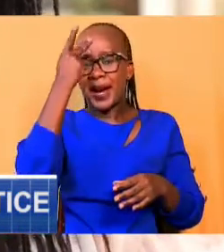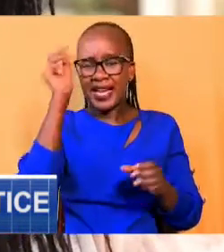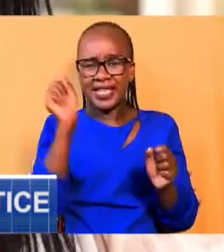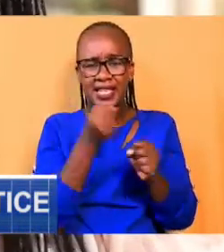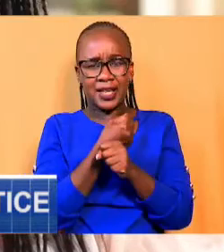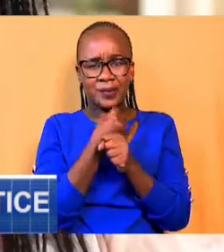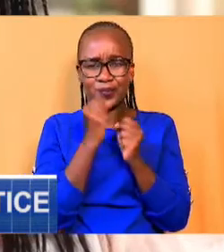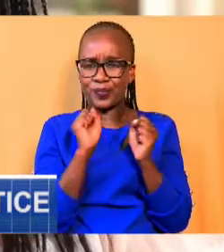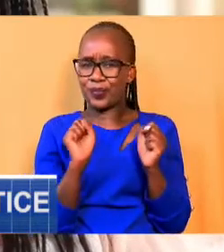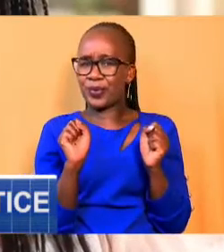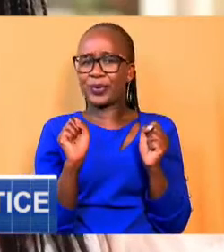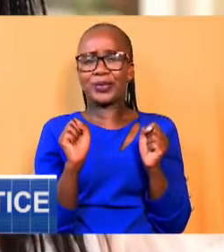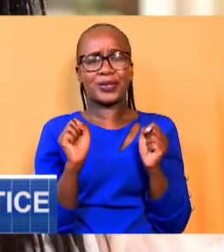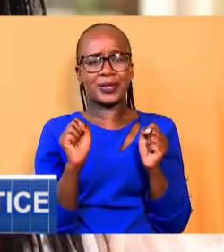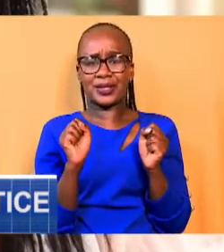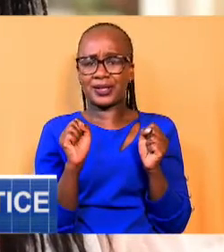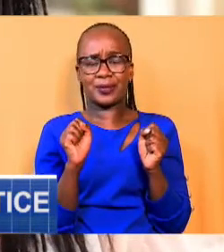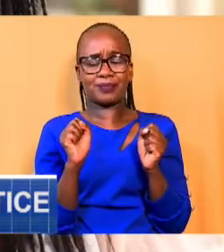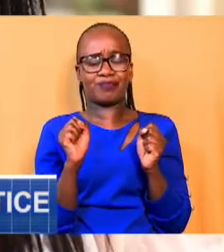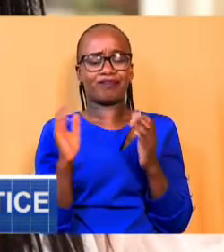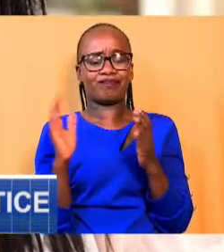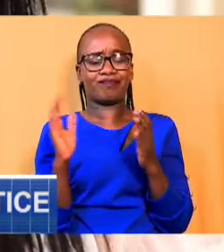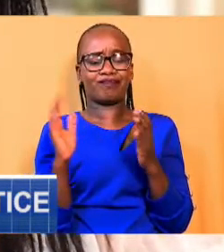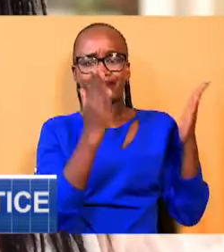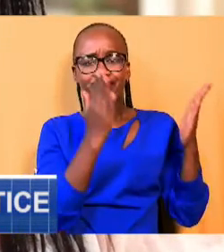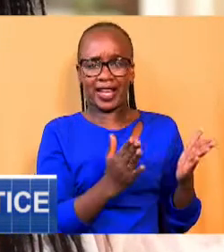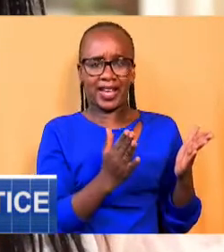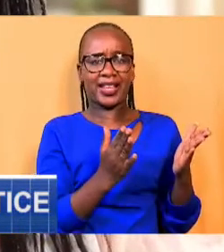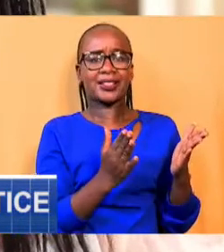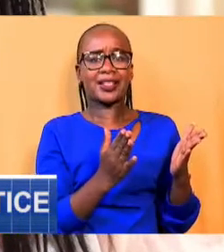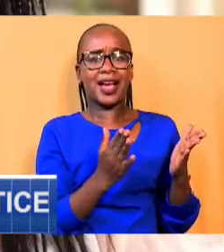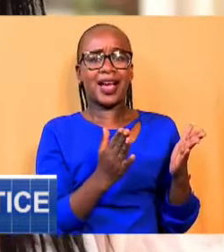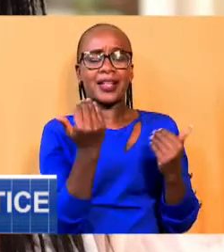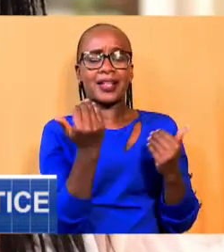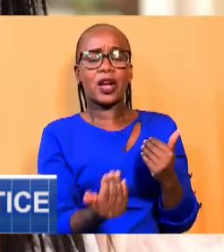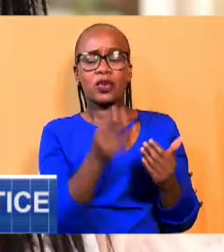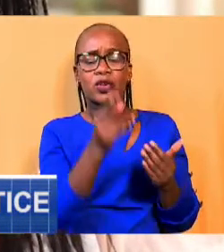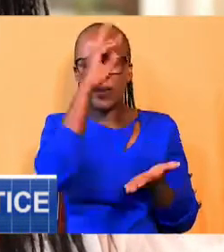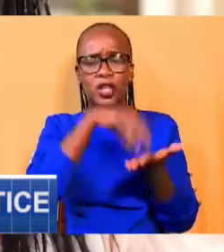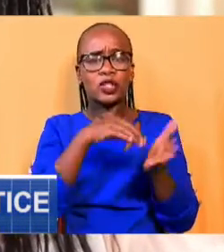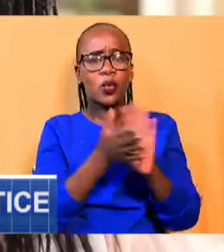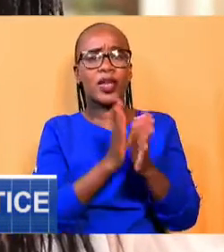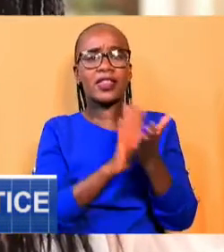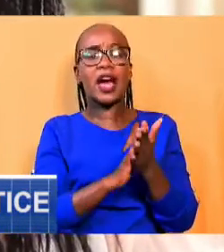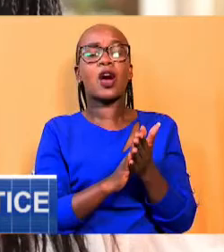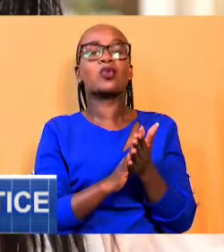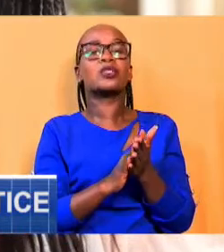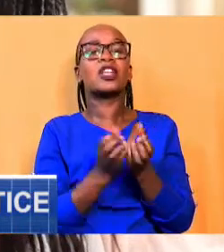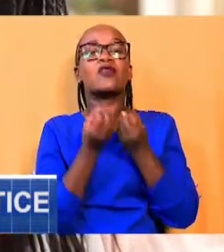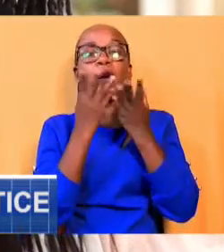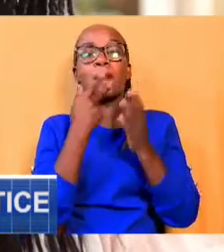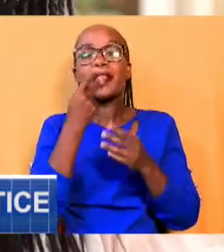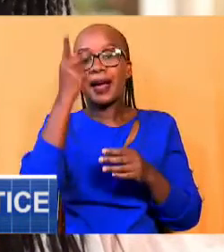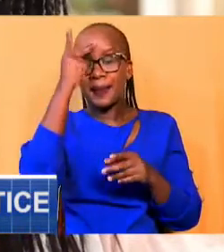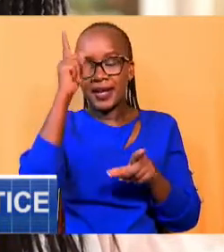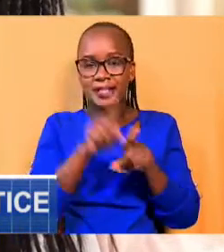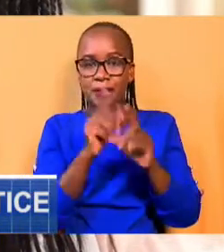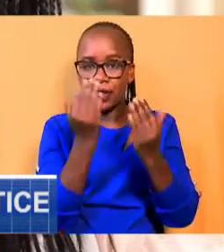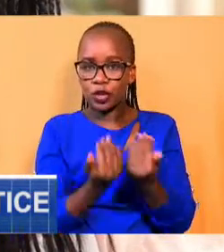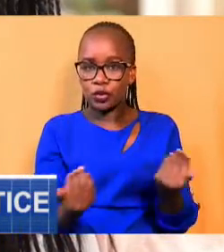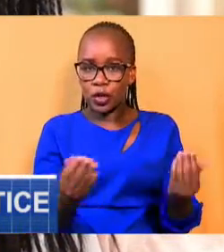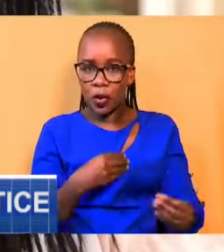parents. You cannot interrogate a child in the absence of their parent. But however, when it comes to children